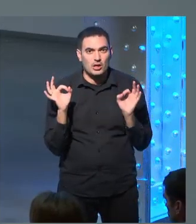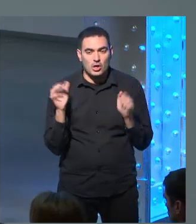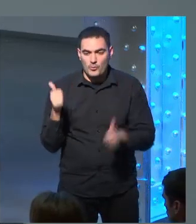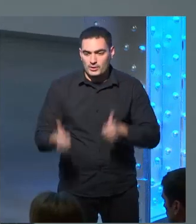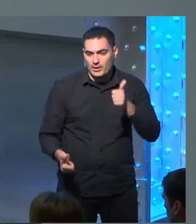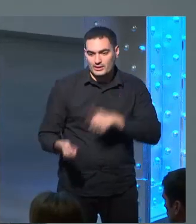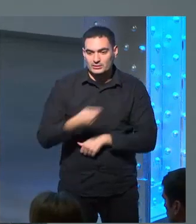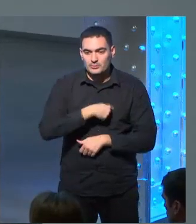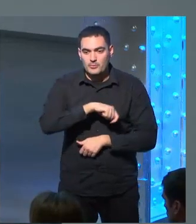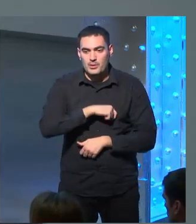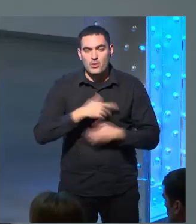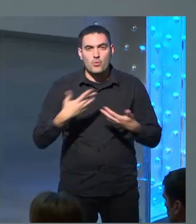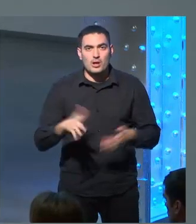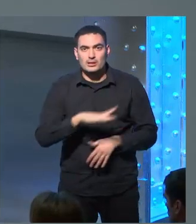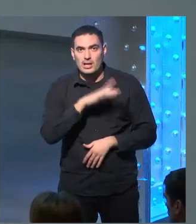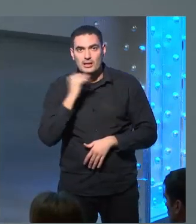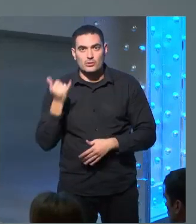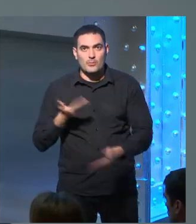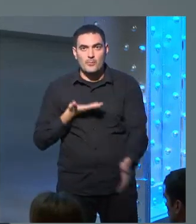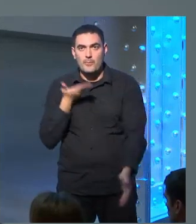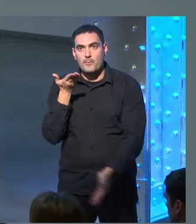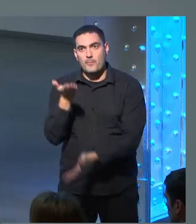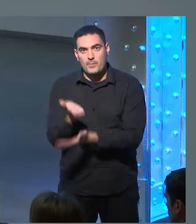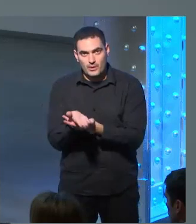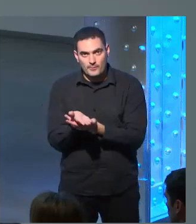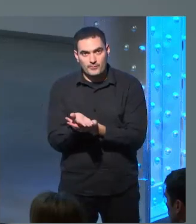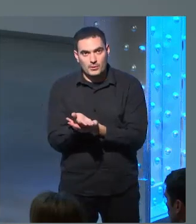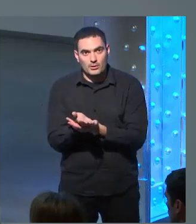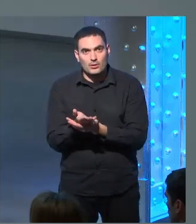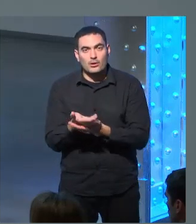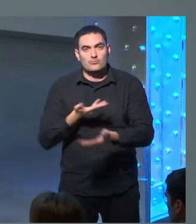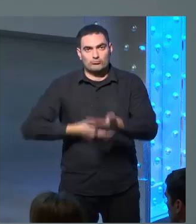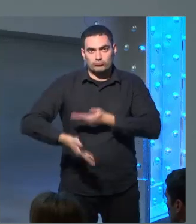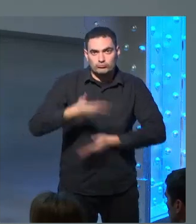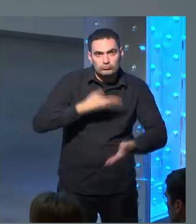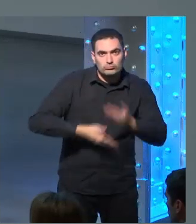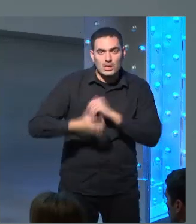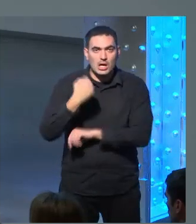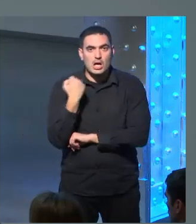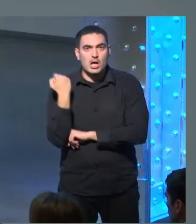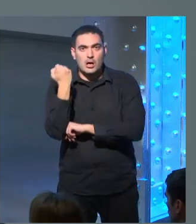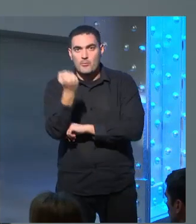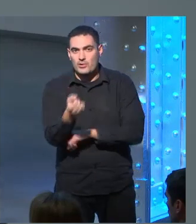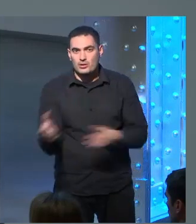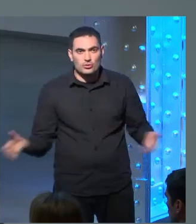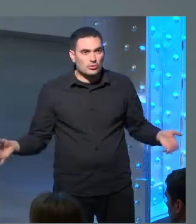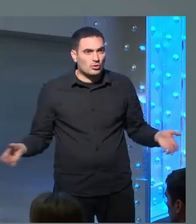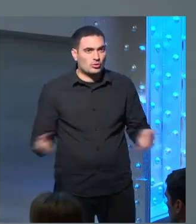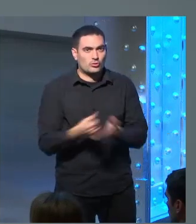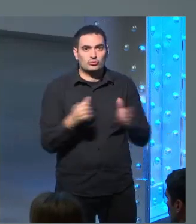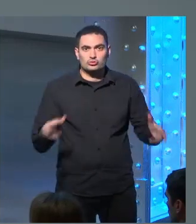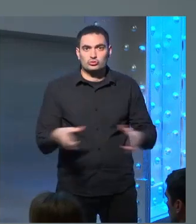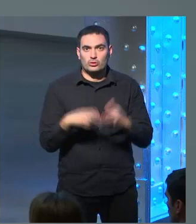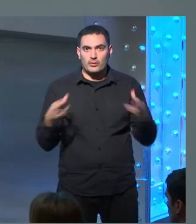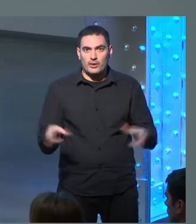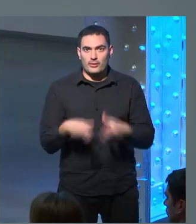for competitiveness in Spain is the agenda of talent, and I ask for synergies, for complicity and